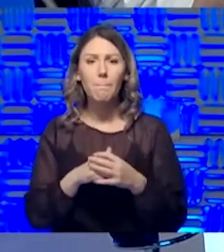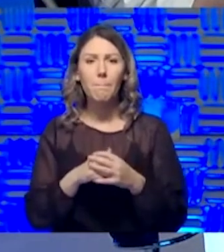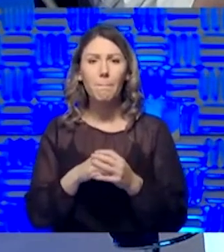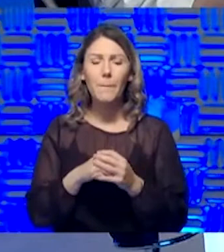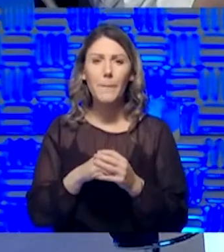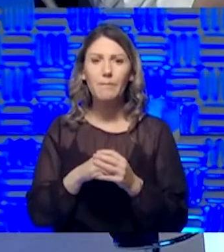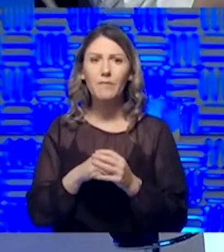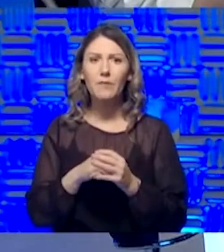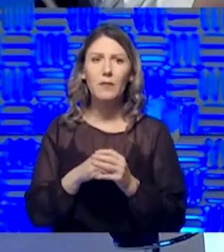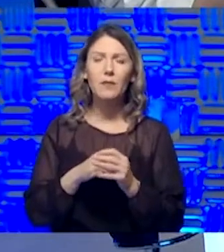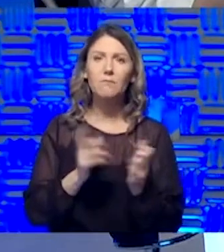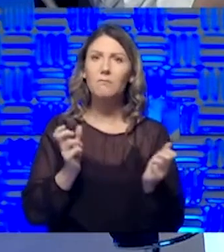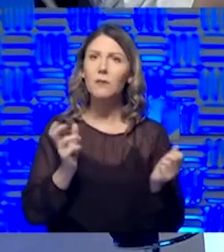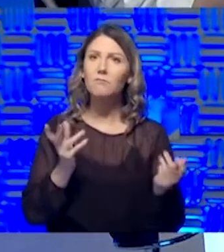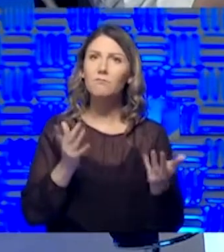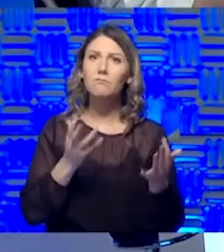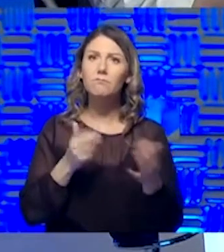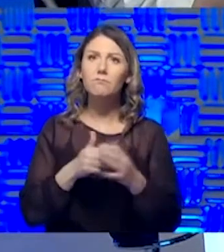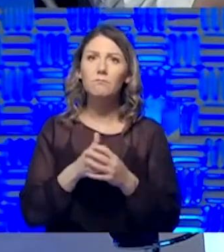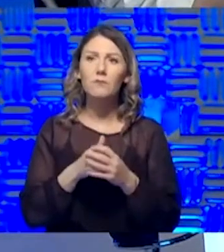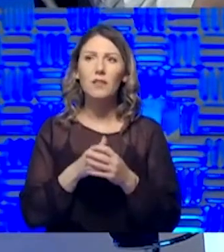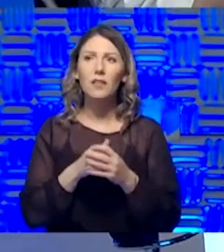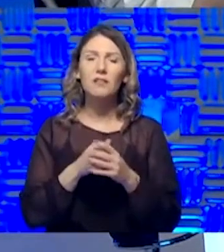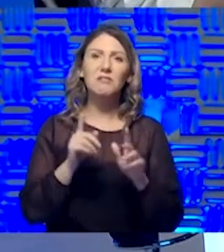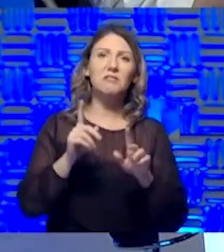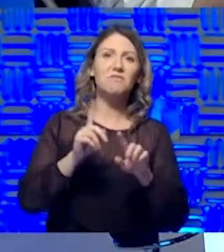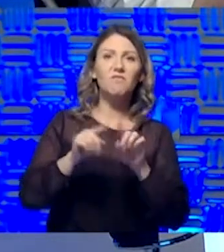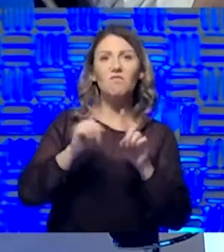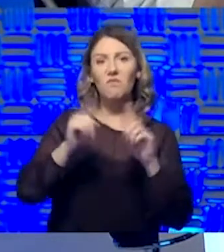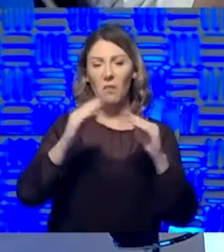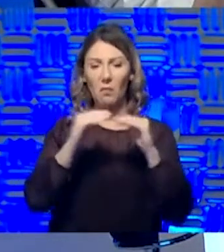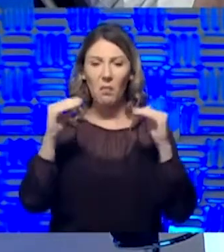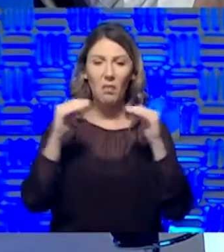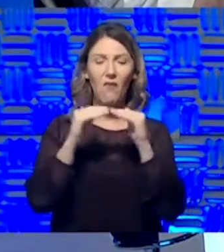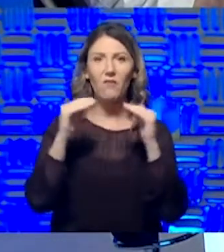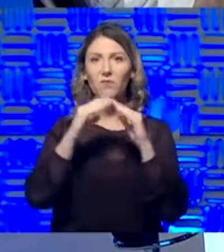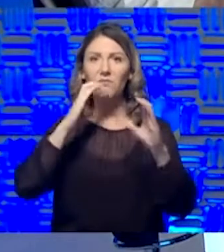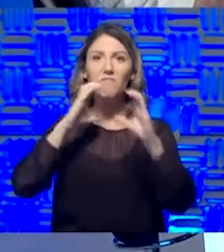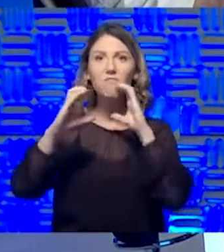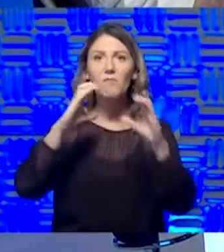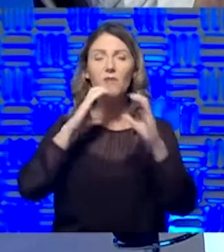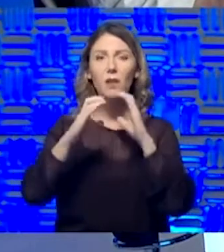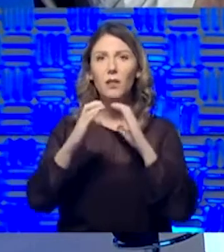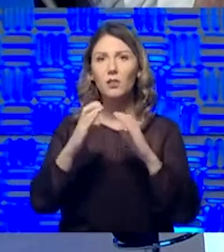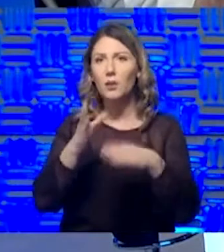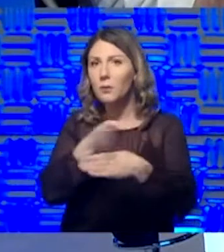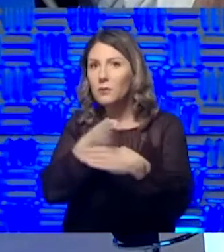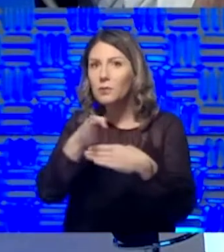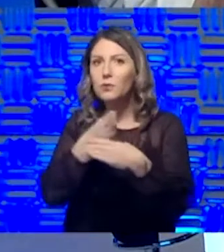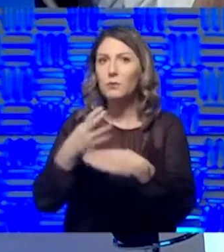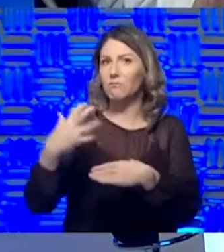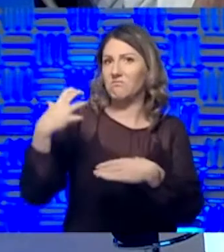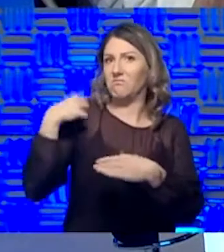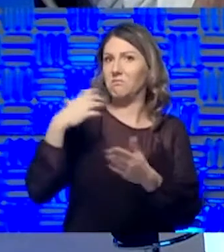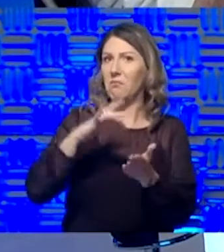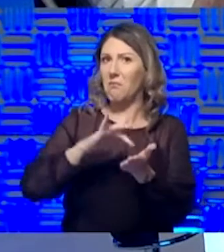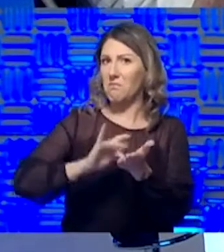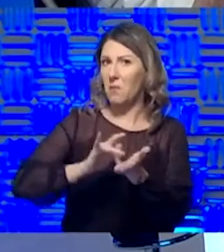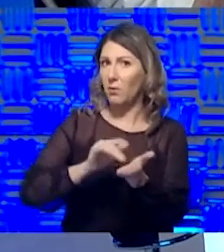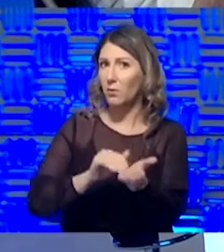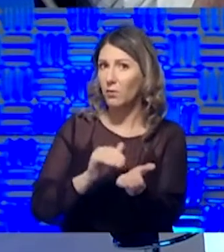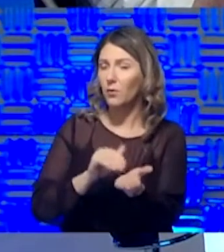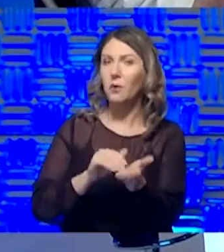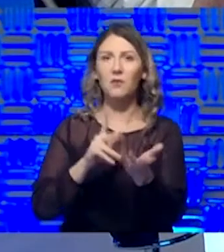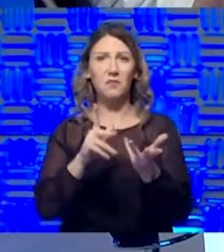unprecedented level of communication and discussion among chief medical officers during this. Can you talk about how often you talk to